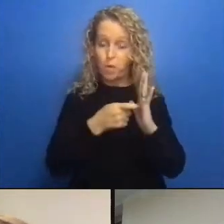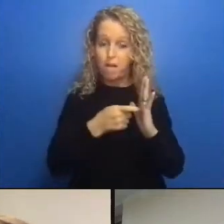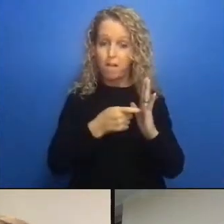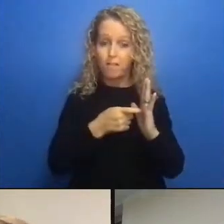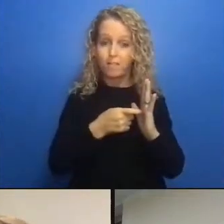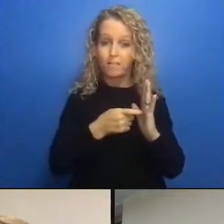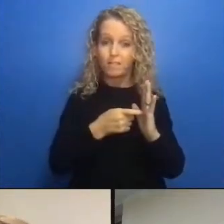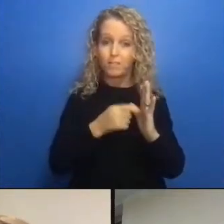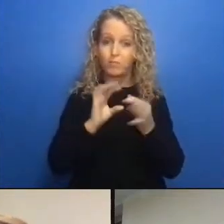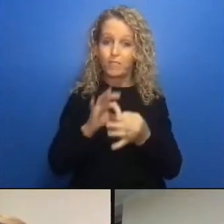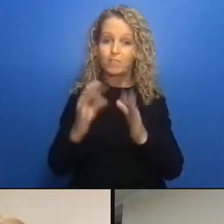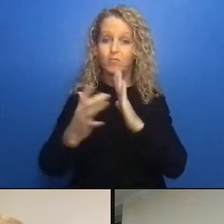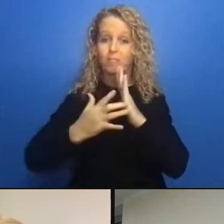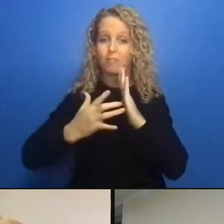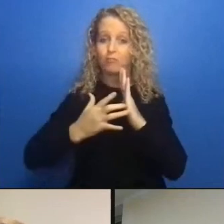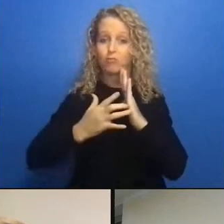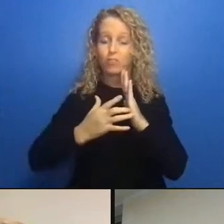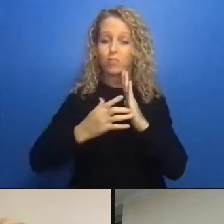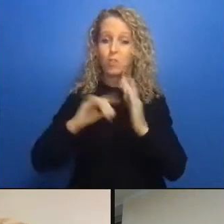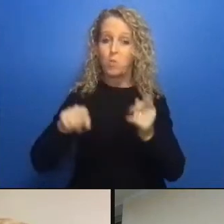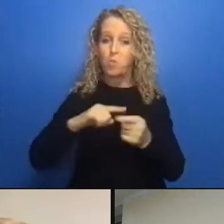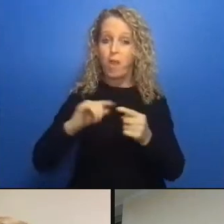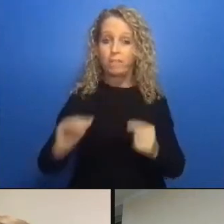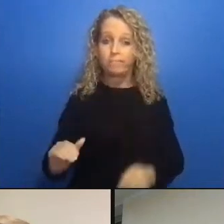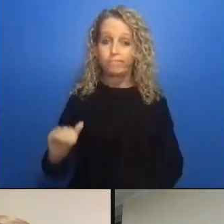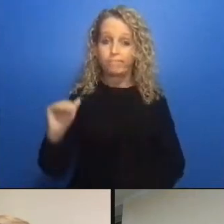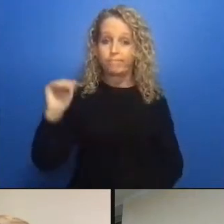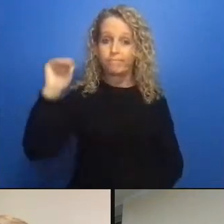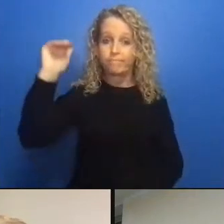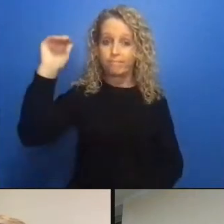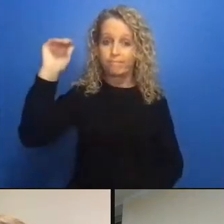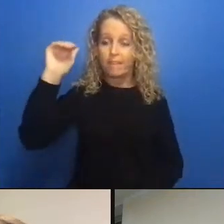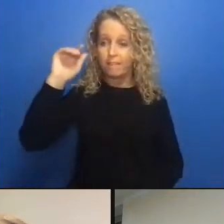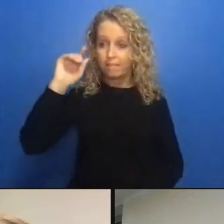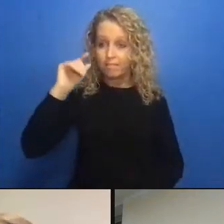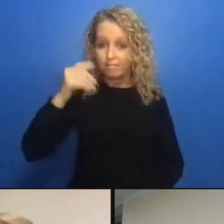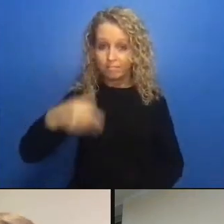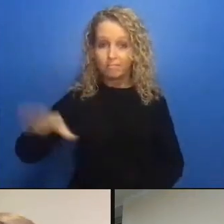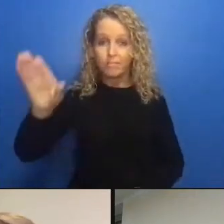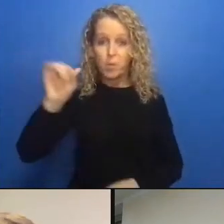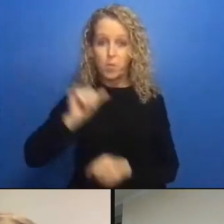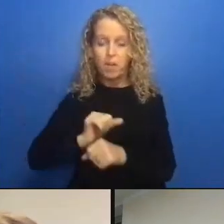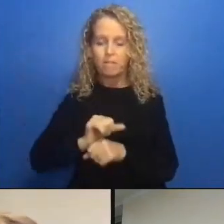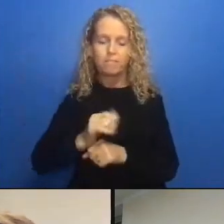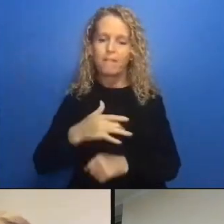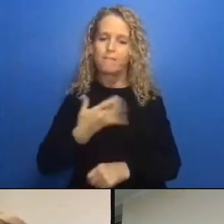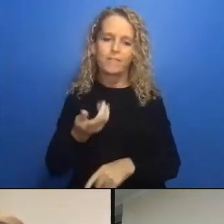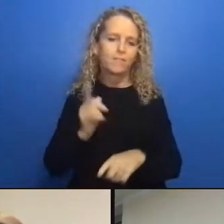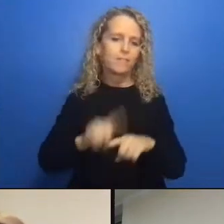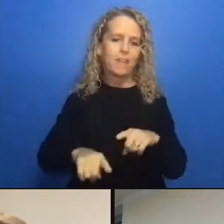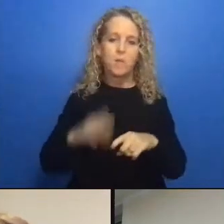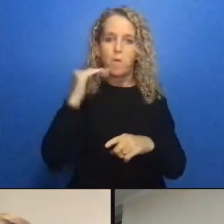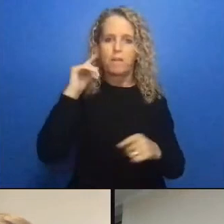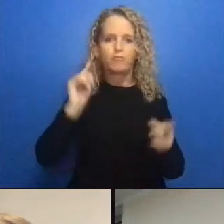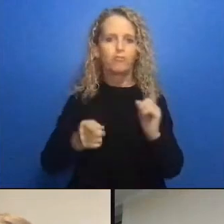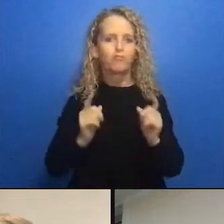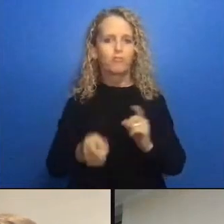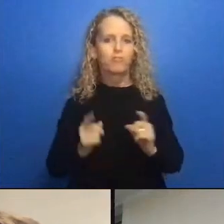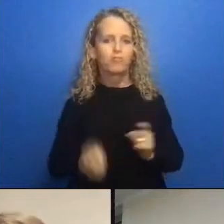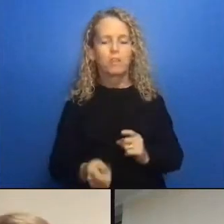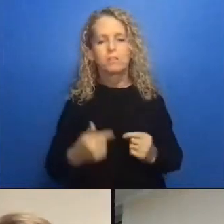skills that child will need when he or she gets into the workforce, because it's just changing so quickly. Mm-hmm. And I'm not a technical